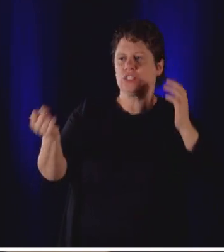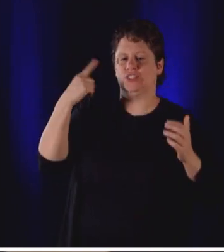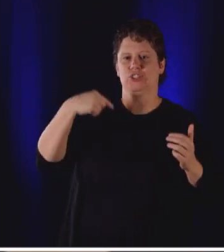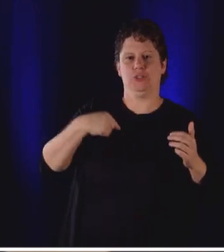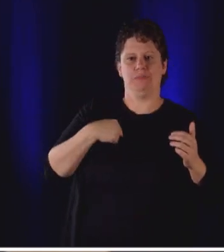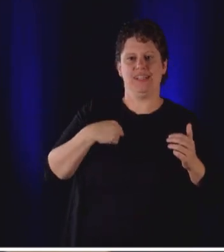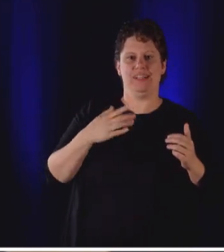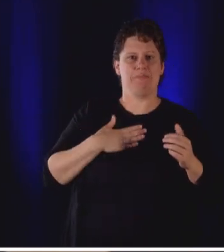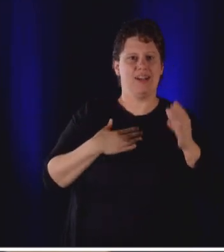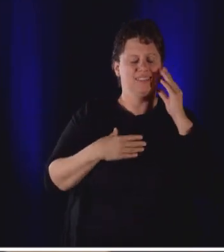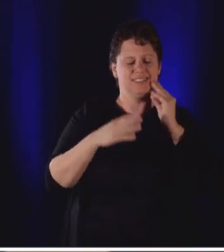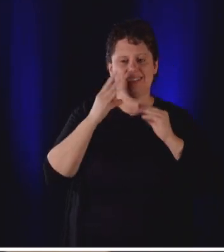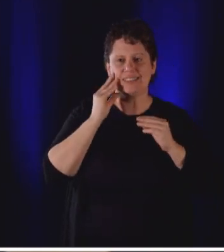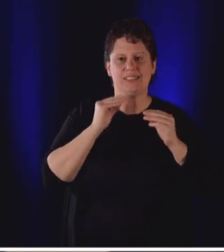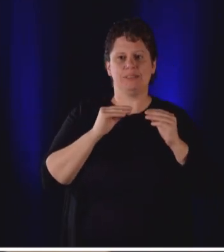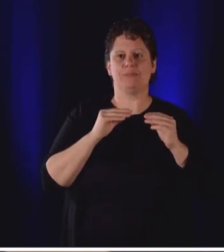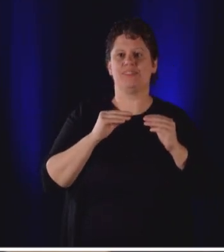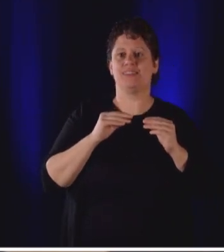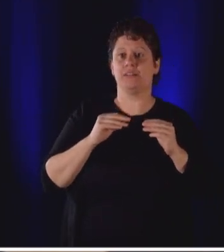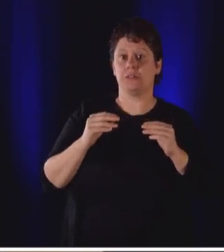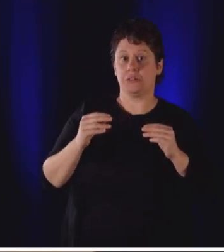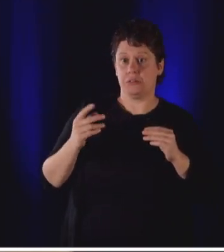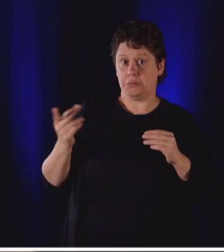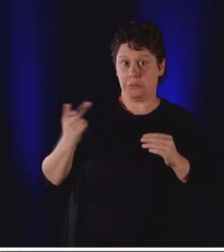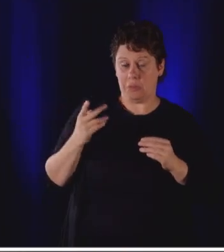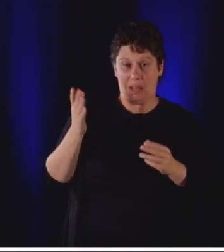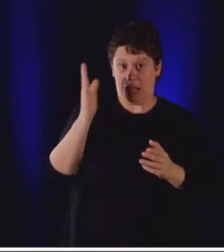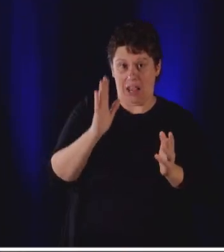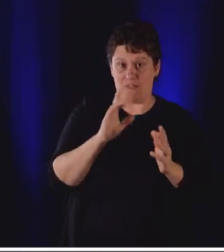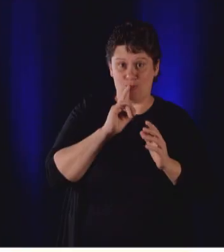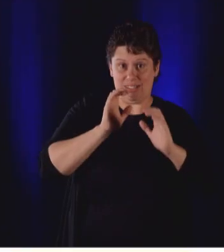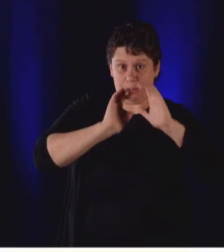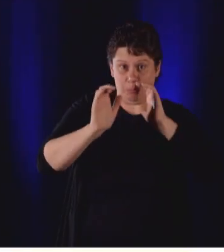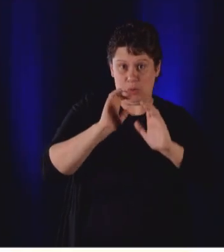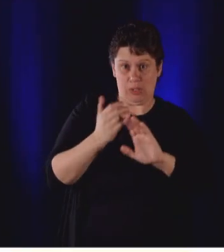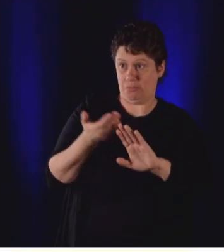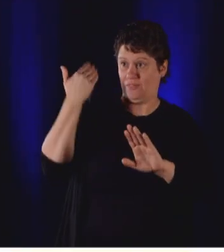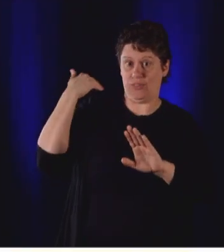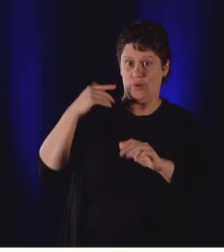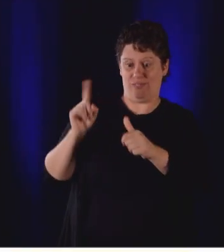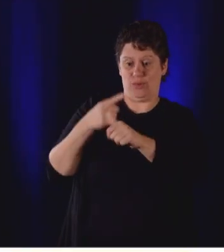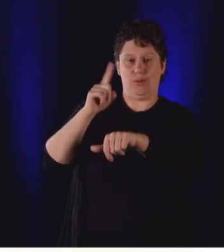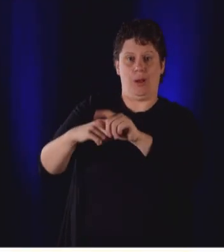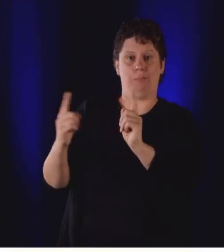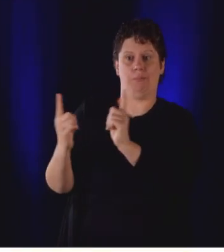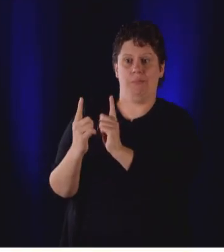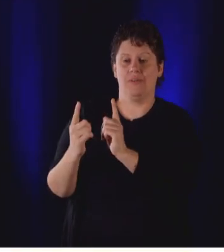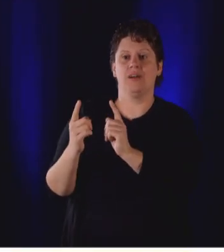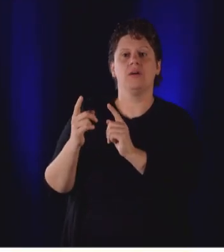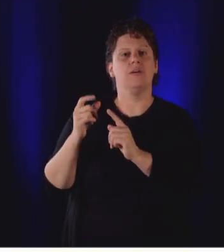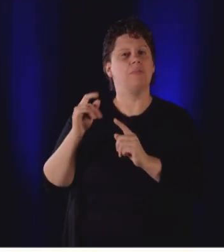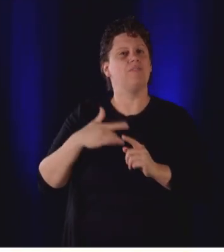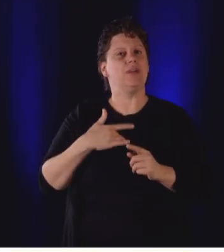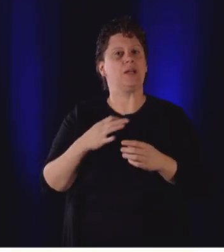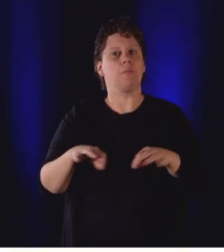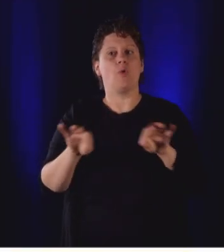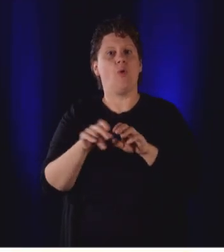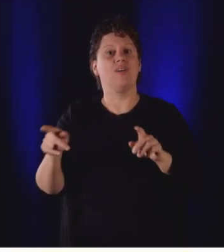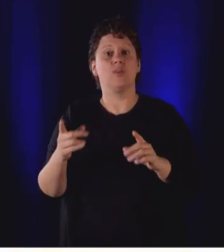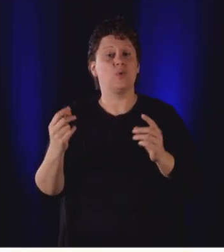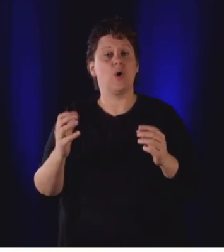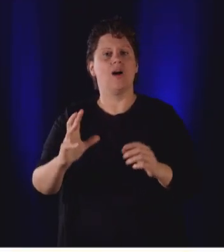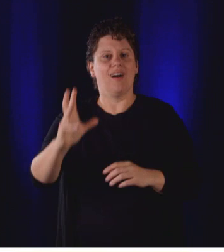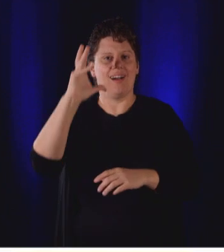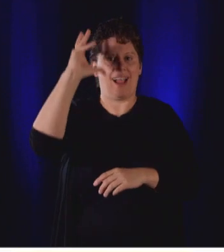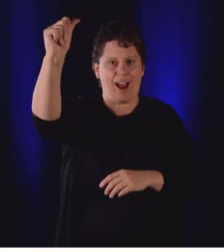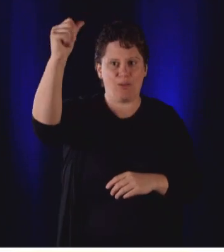don't understand what you're talking about, even if they don't respect it, you have to do this. You have to move. You have to make change. You have to fight